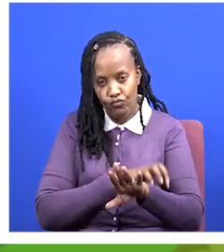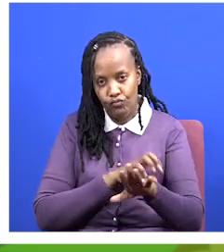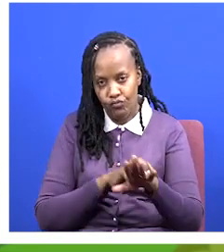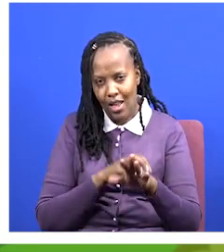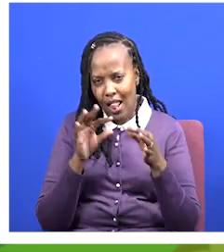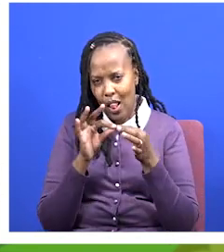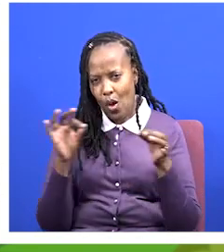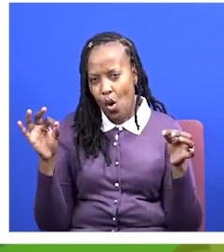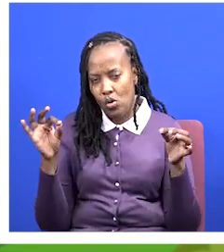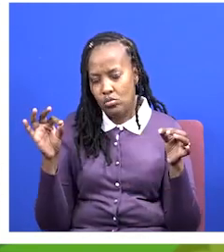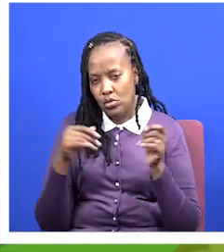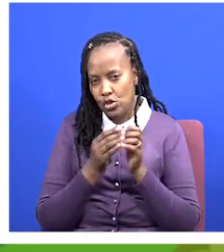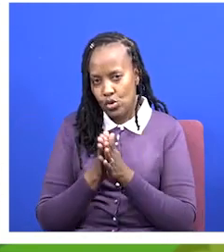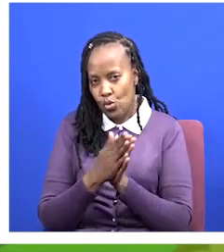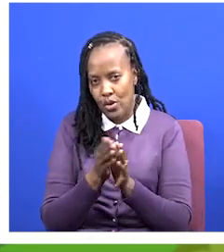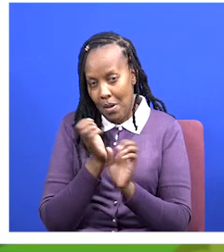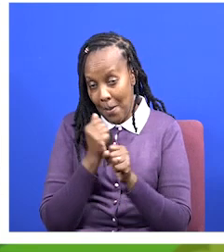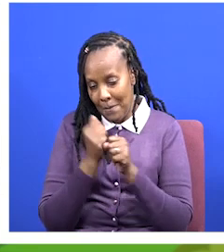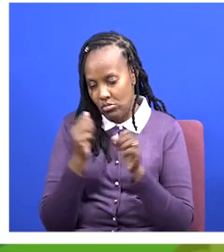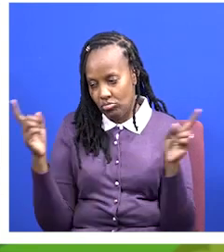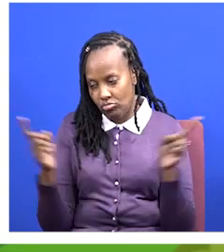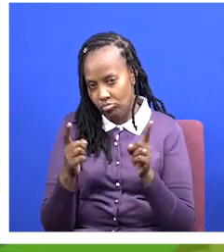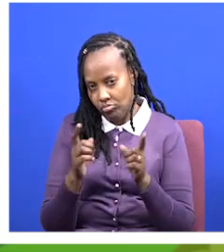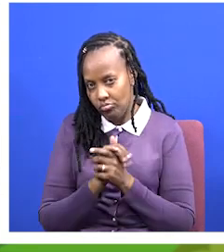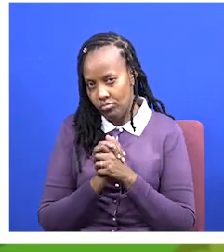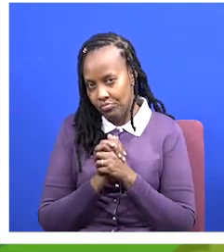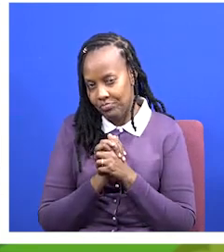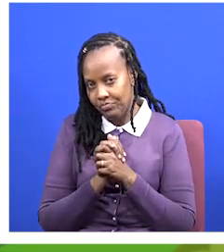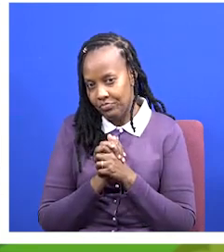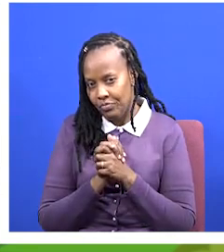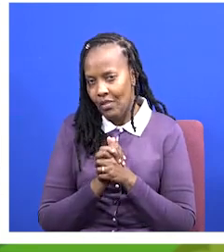a long story, but I will make it short for you.